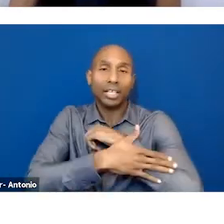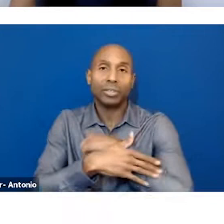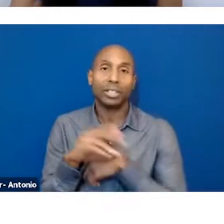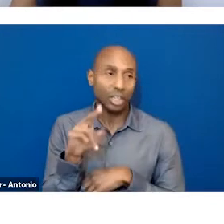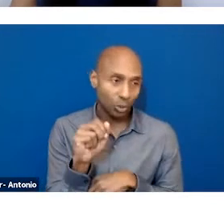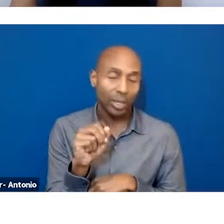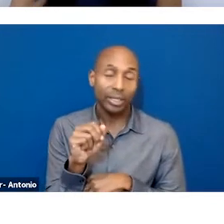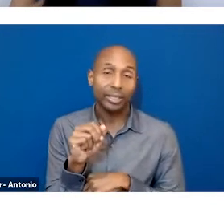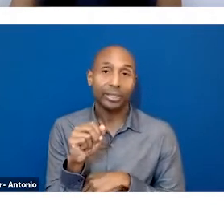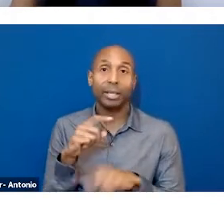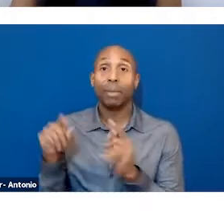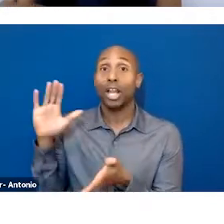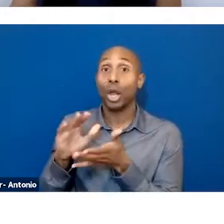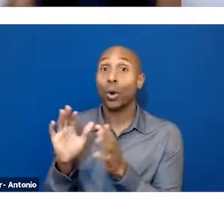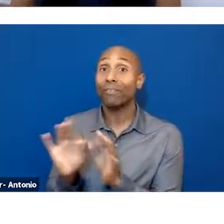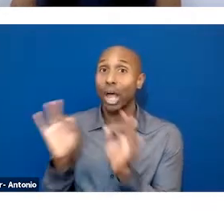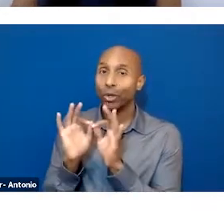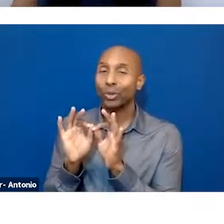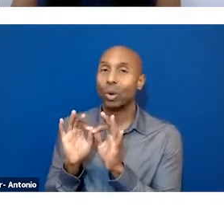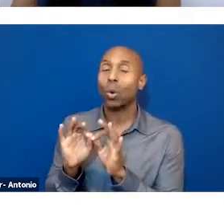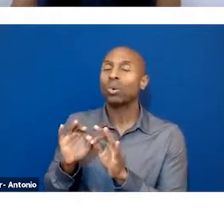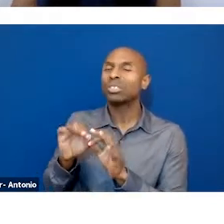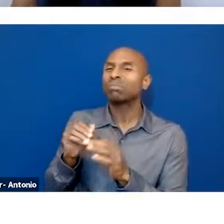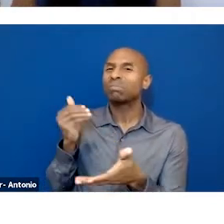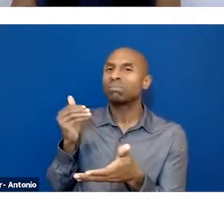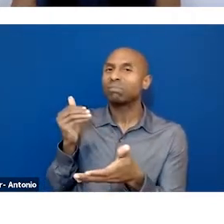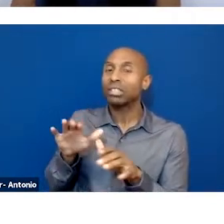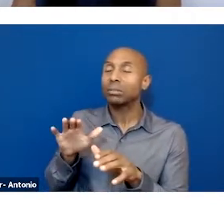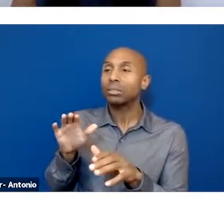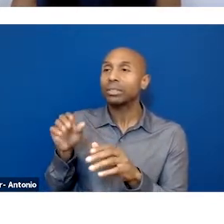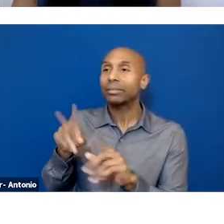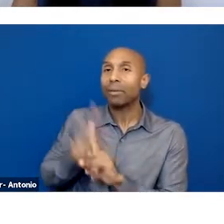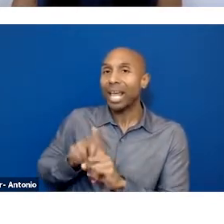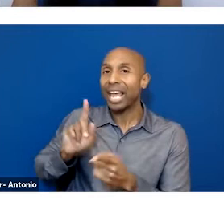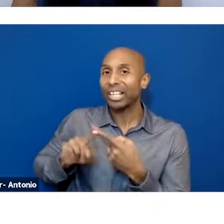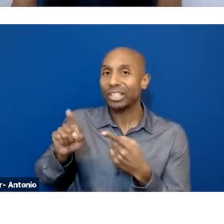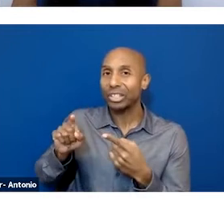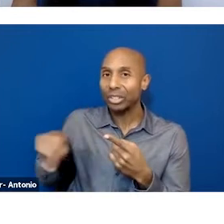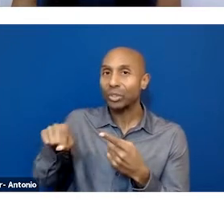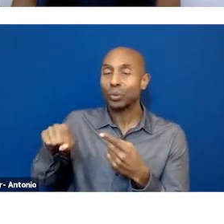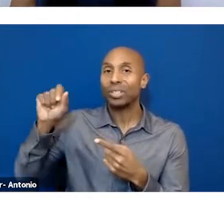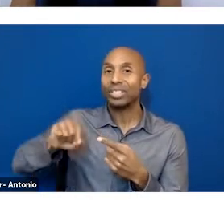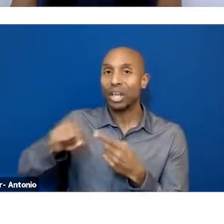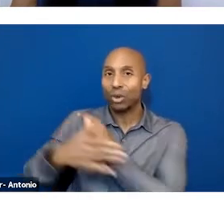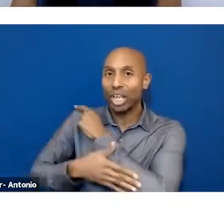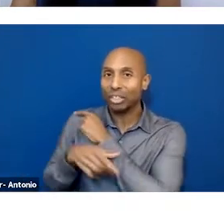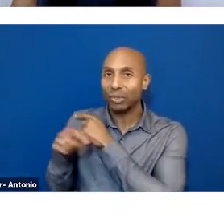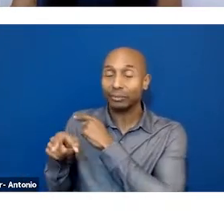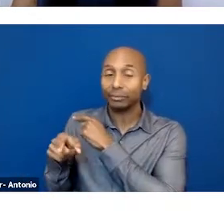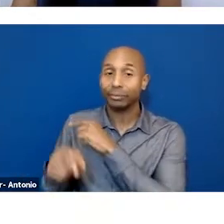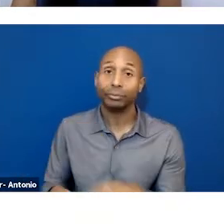This global division of fashion labor isn't an accident, right? It's not an accident that much of